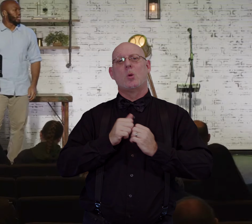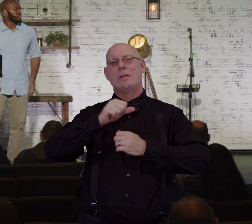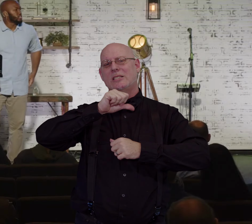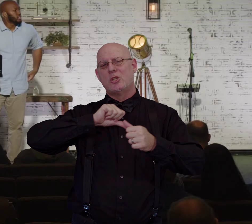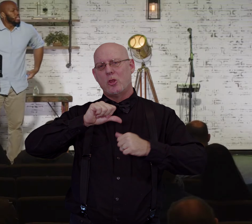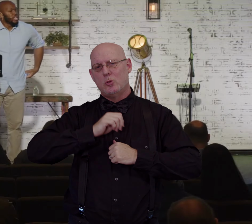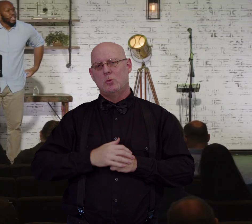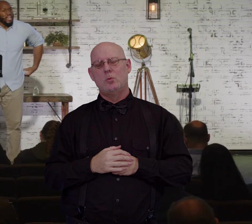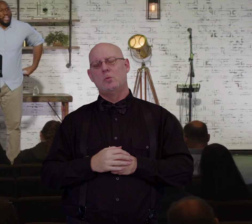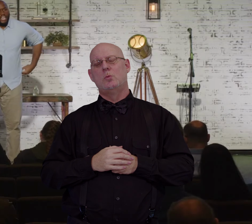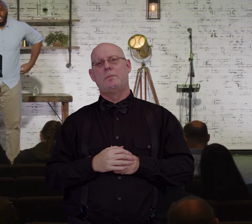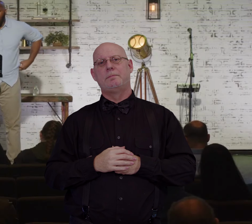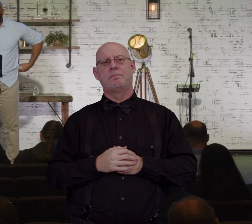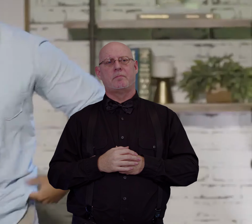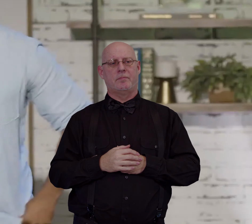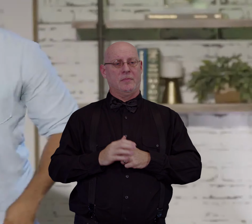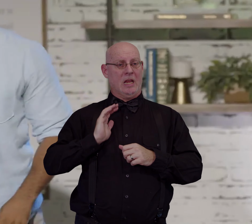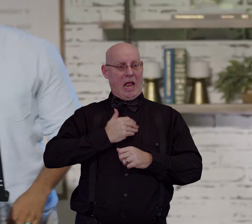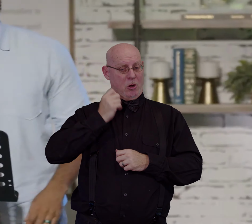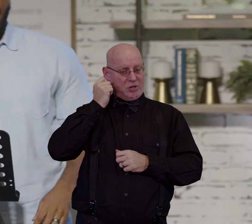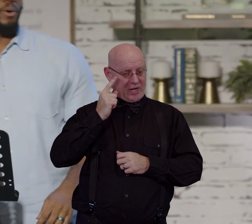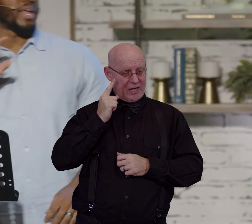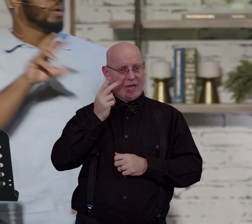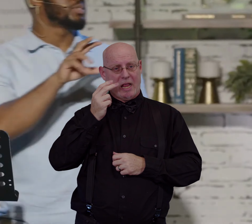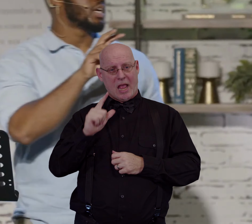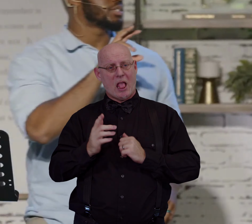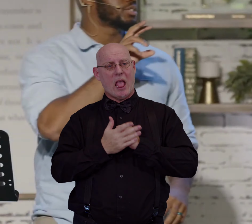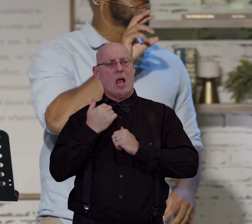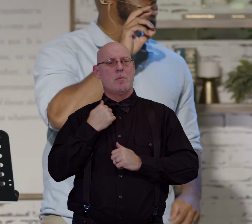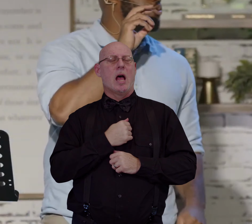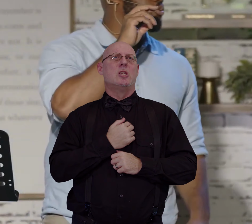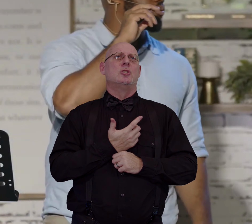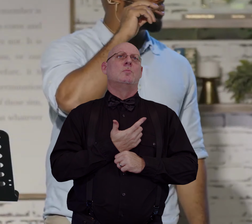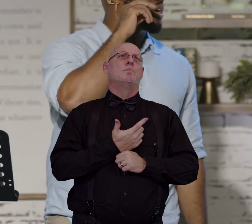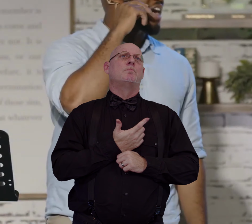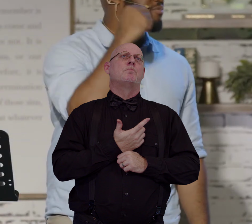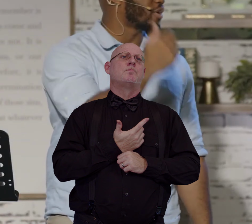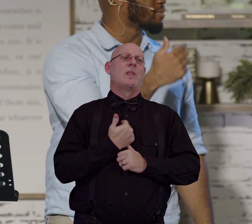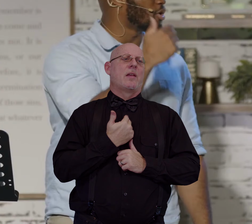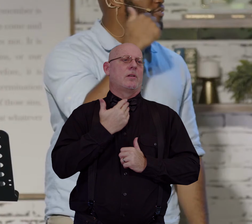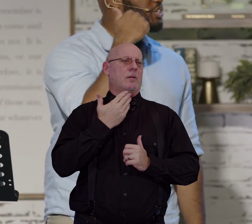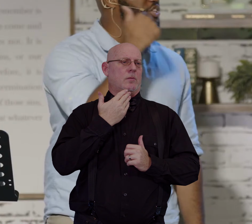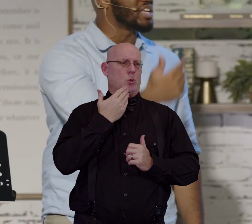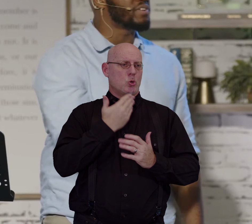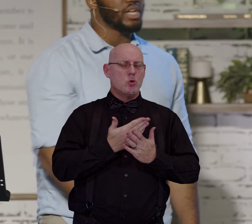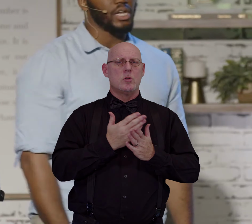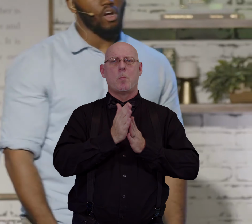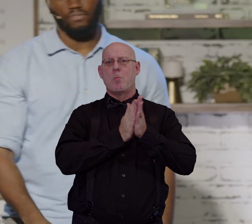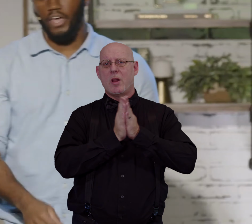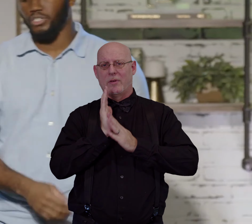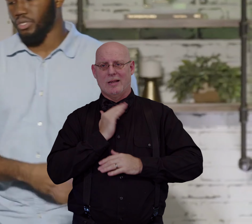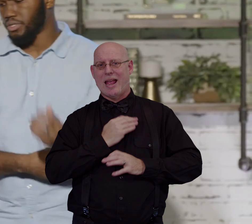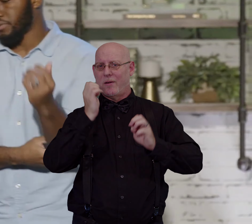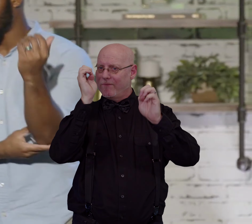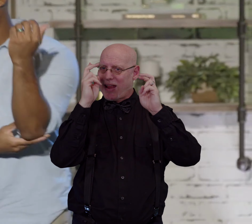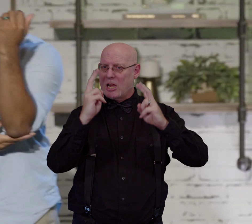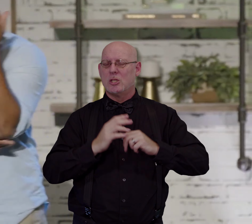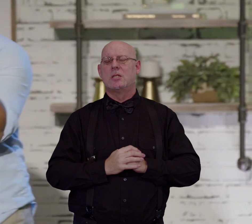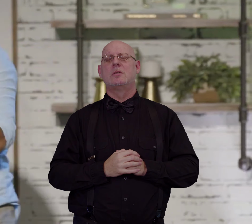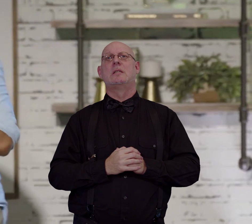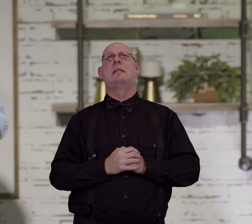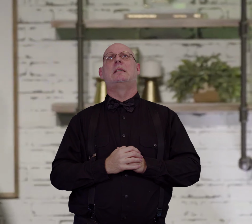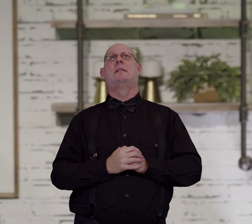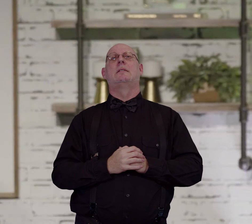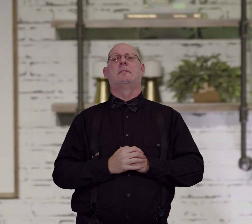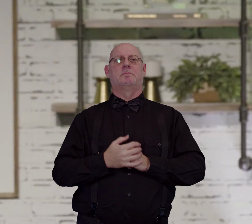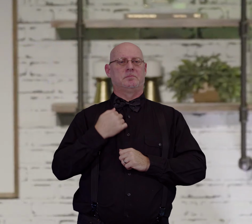with one another. And so in our understanding of hell, it helps us to have greater motivation, even in our evangelism.